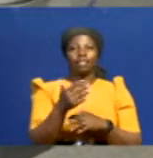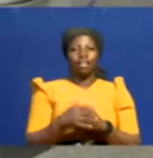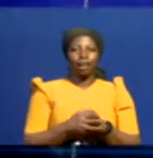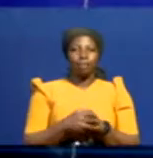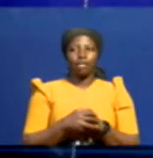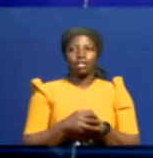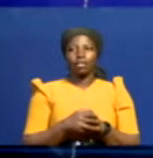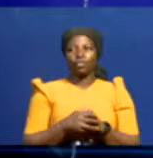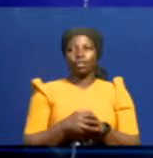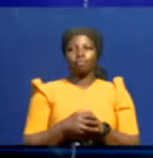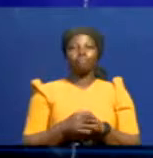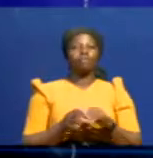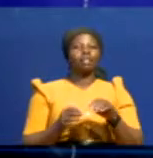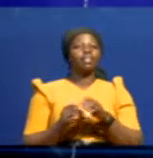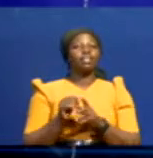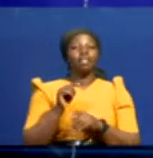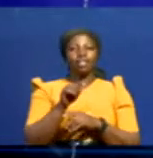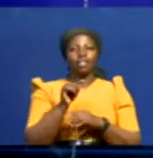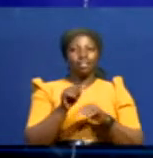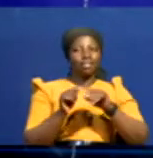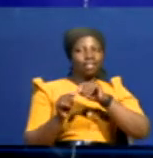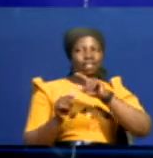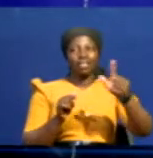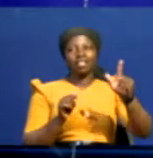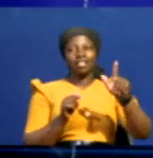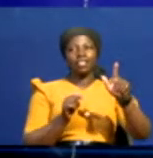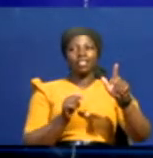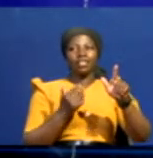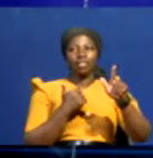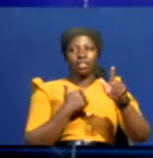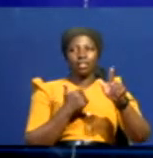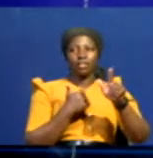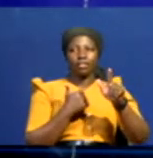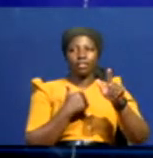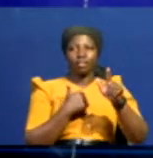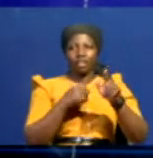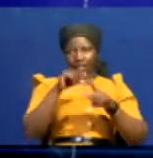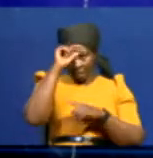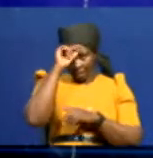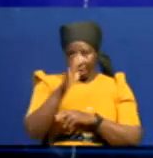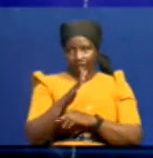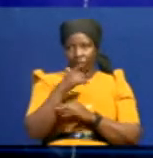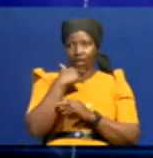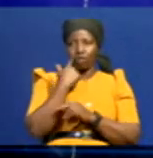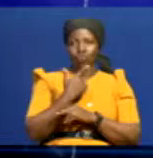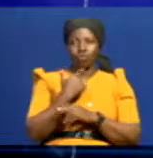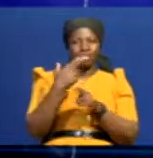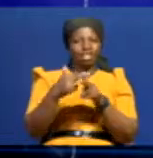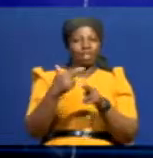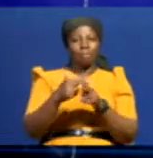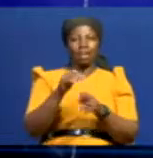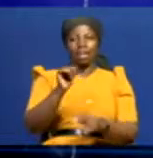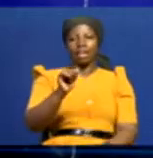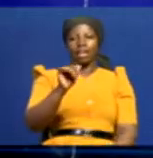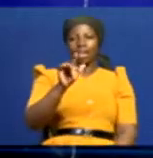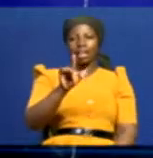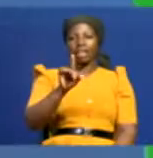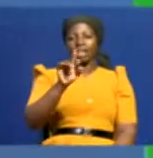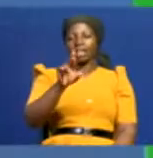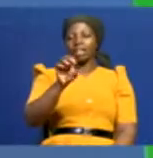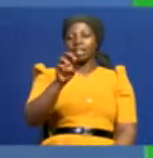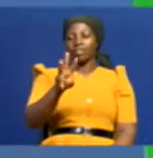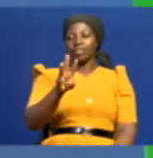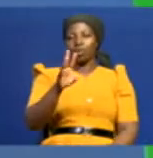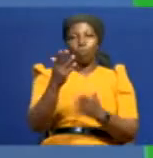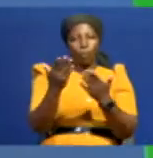my immediate left is none other than the Taita Taveta governor, that is Andrew Mwadime. Welcome to the